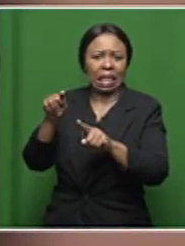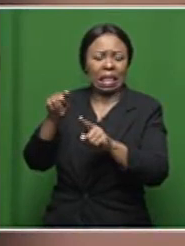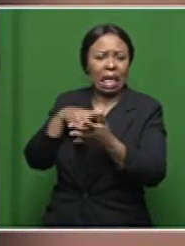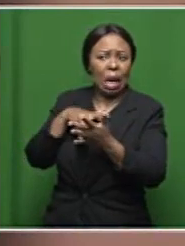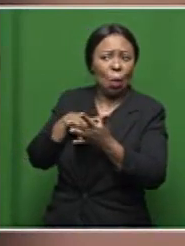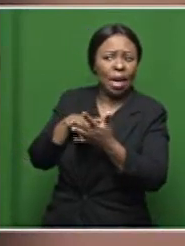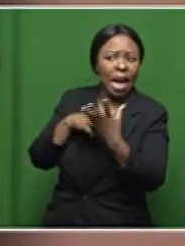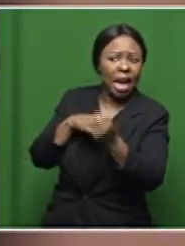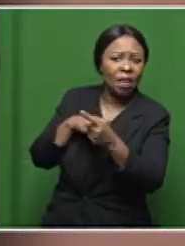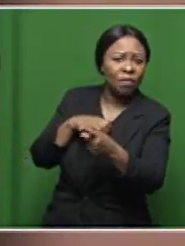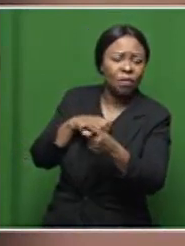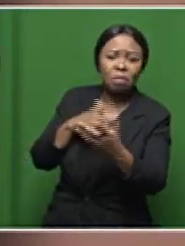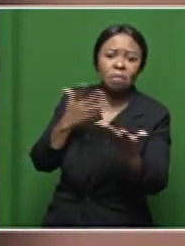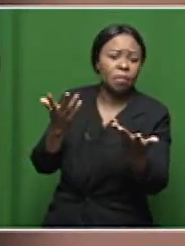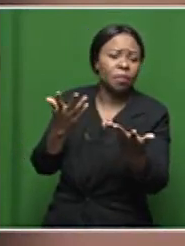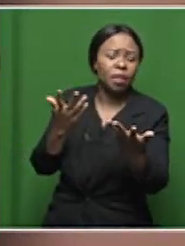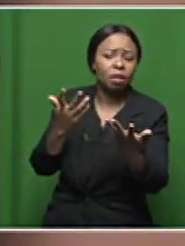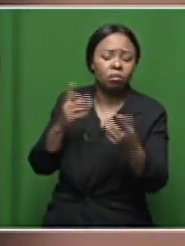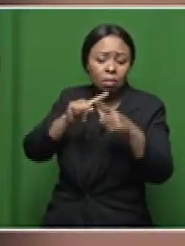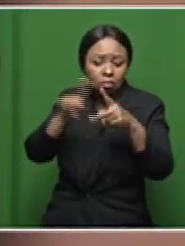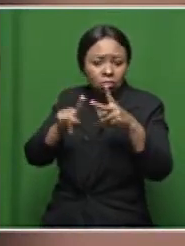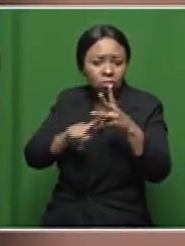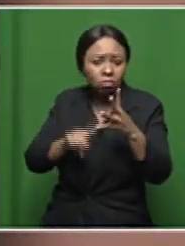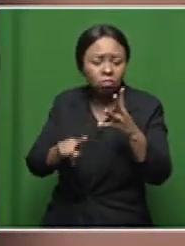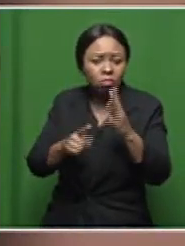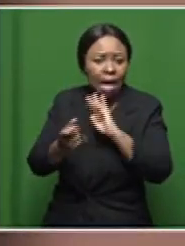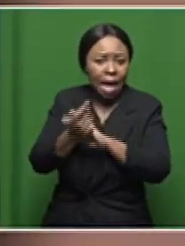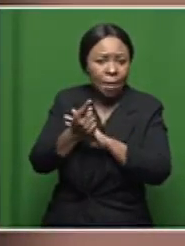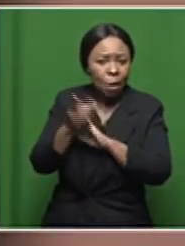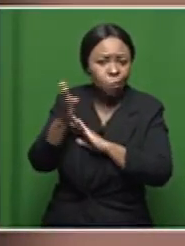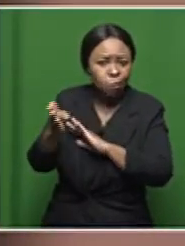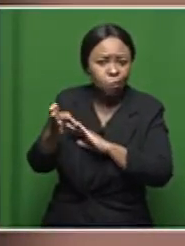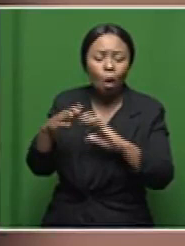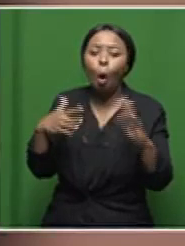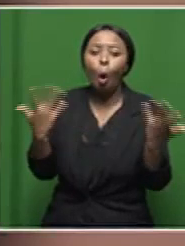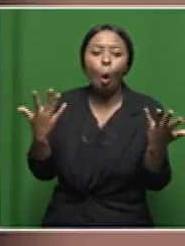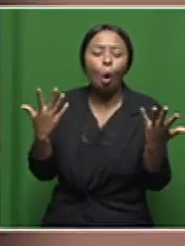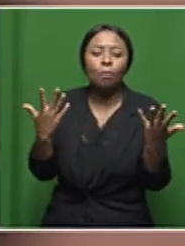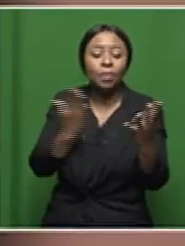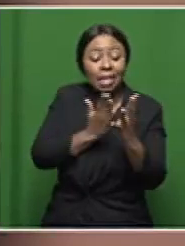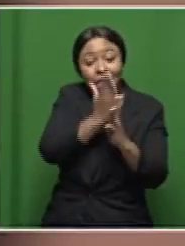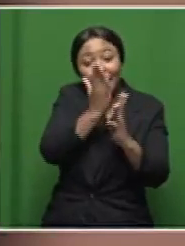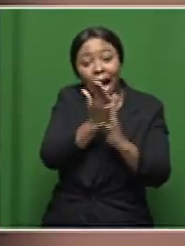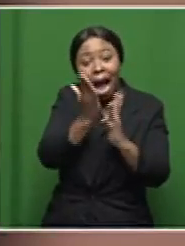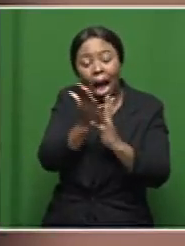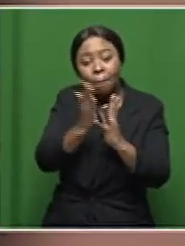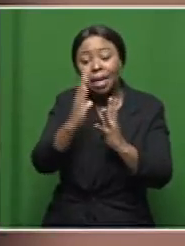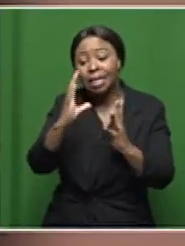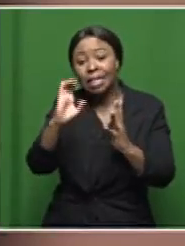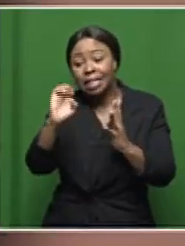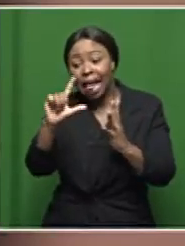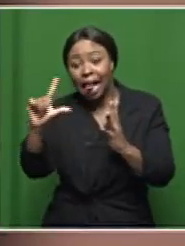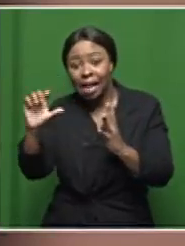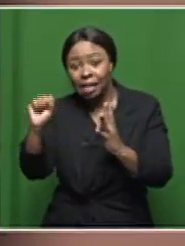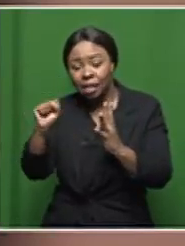actually, takes factor into it. Is the type of the cells that we're actually